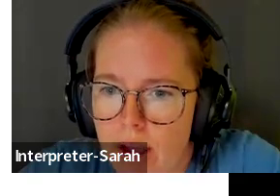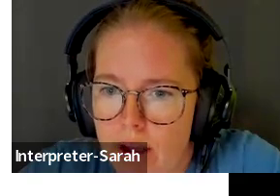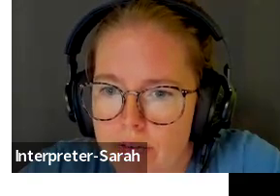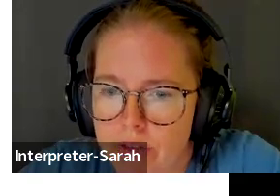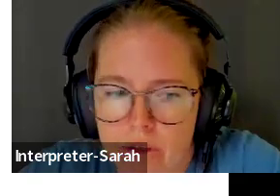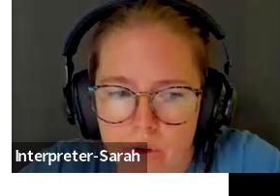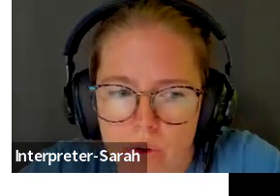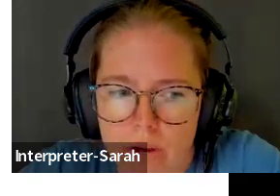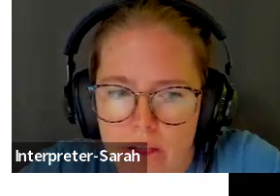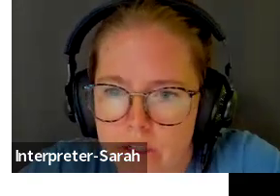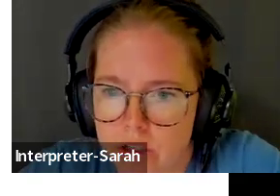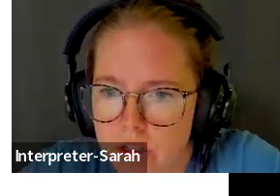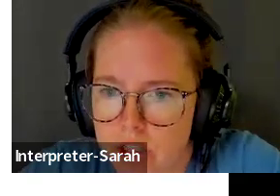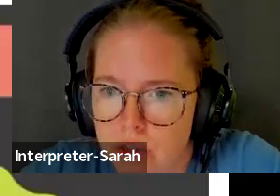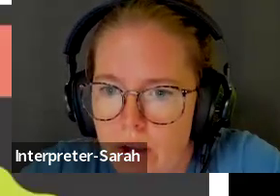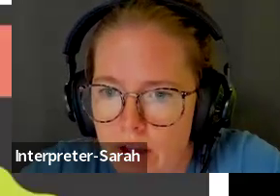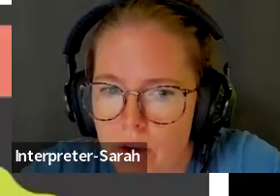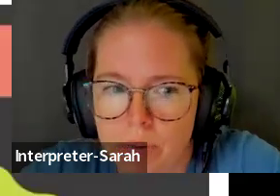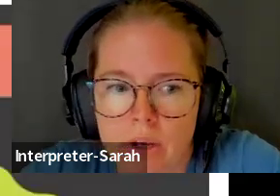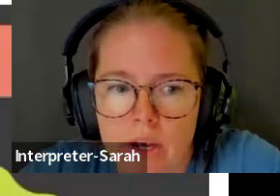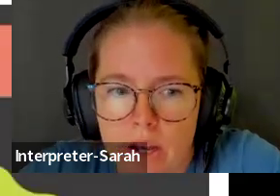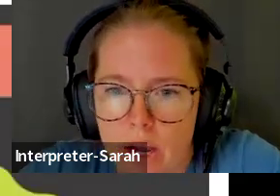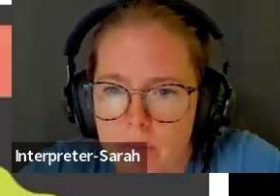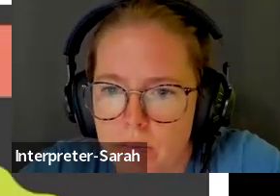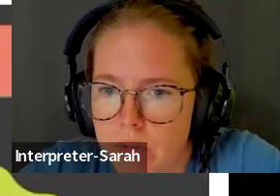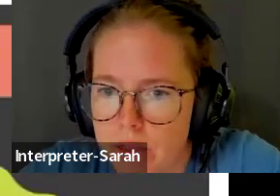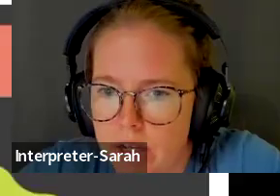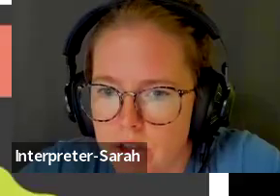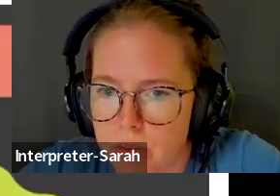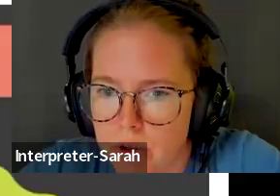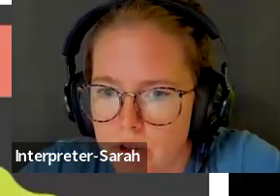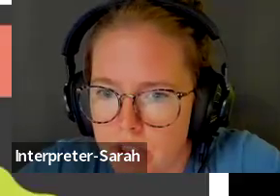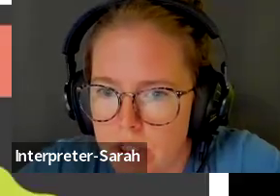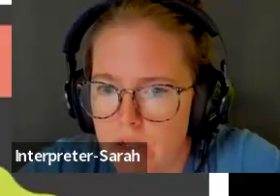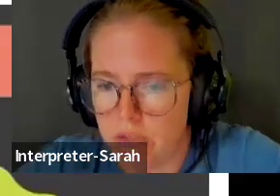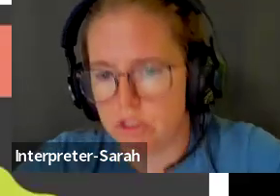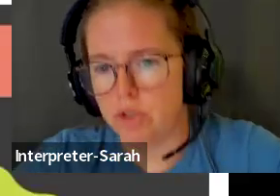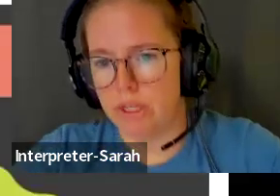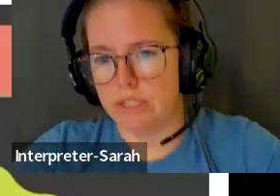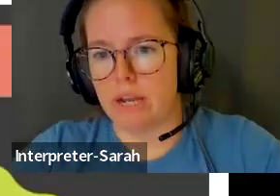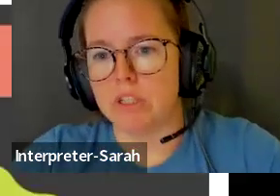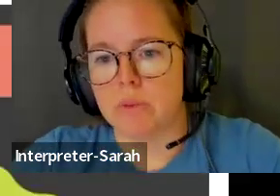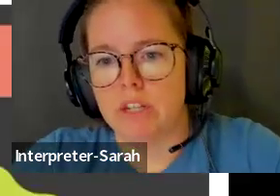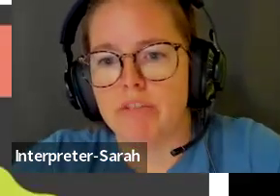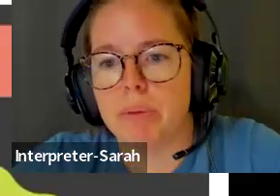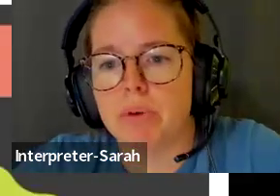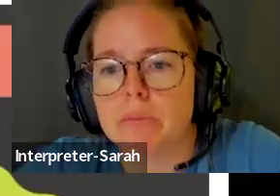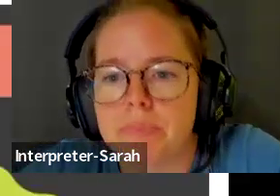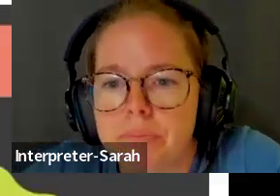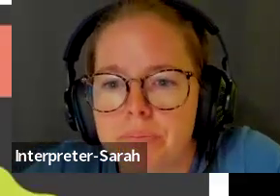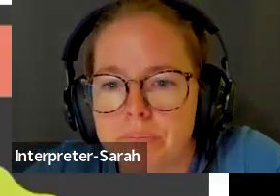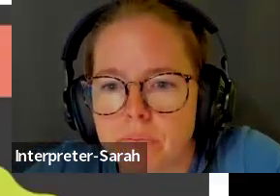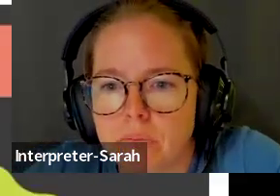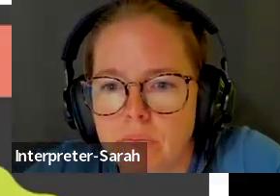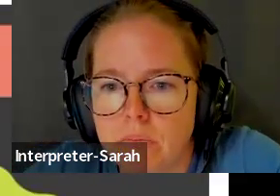also have the Google Calendar to help get the interpreters to the assignments with the deaf